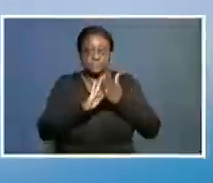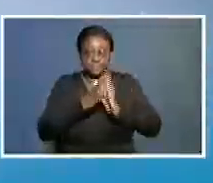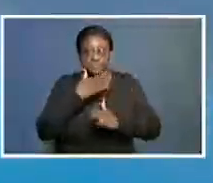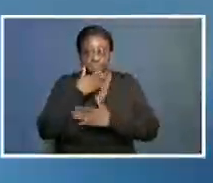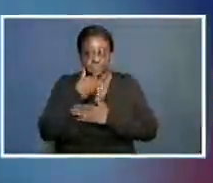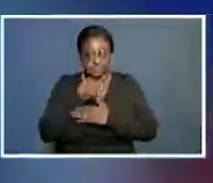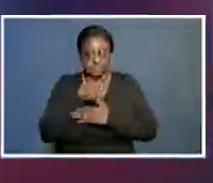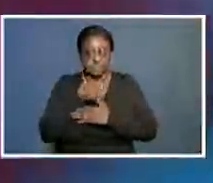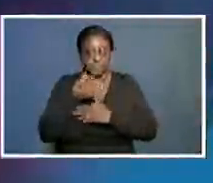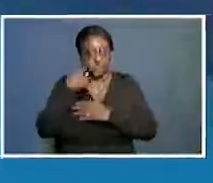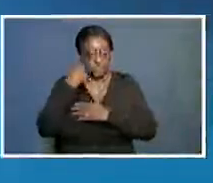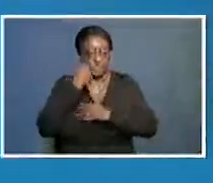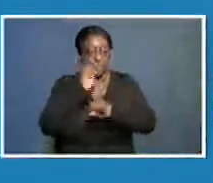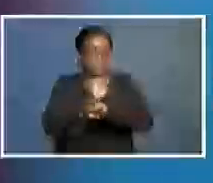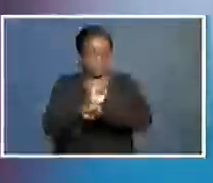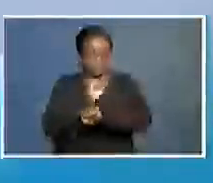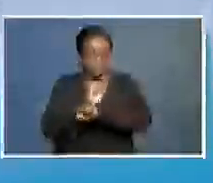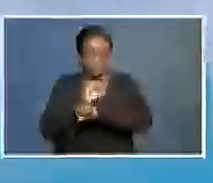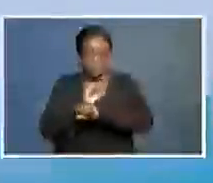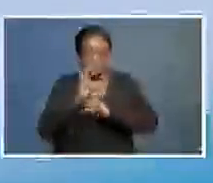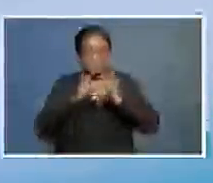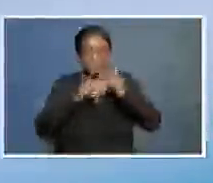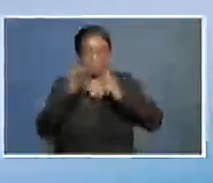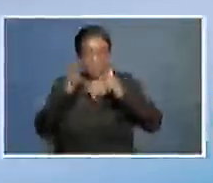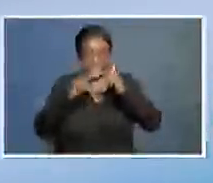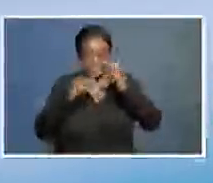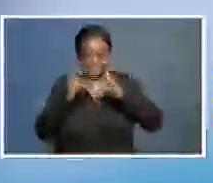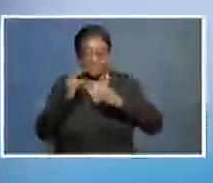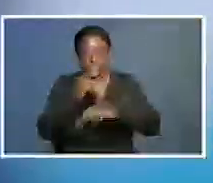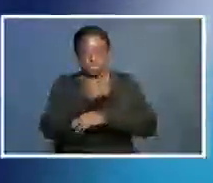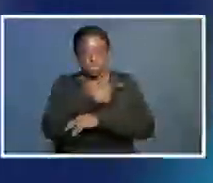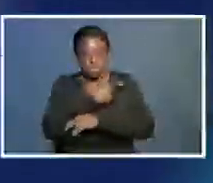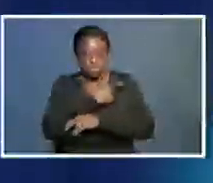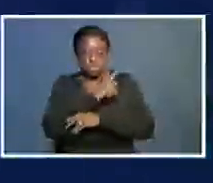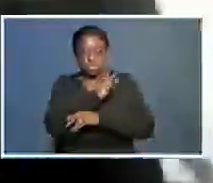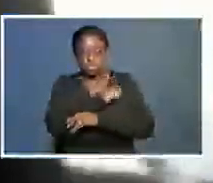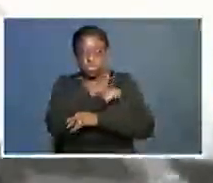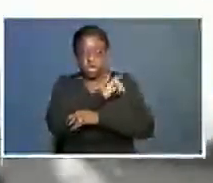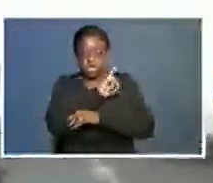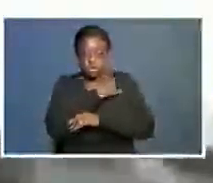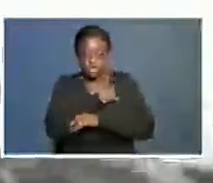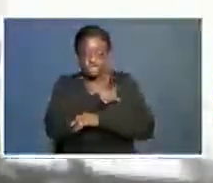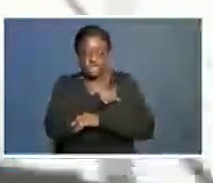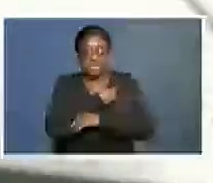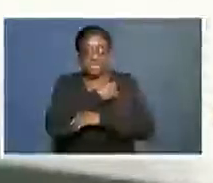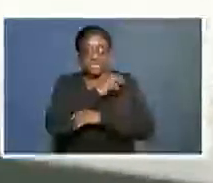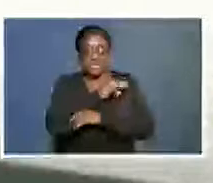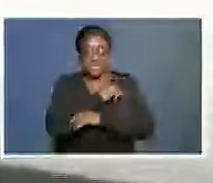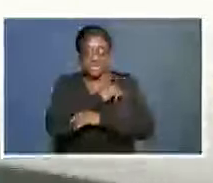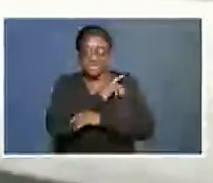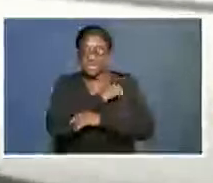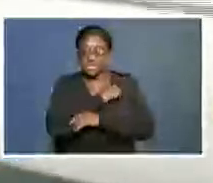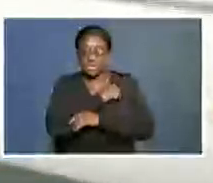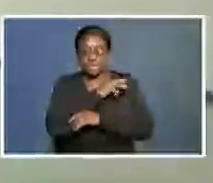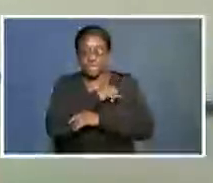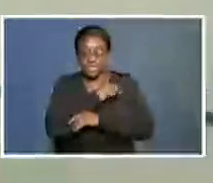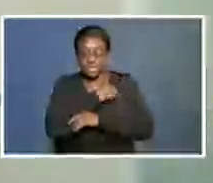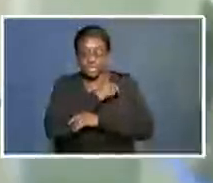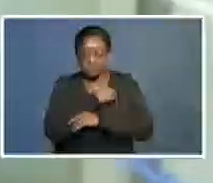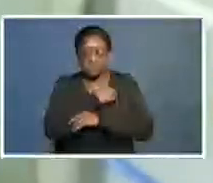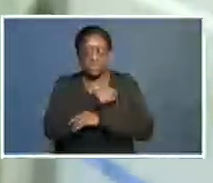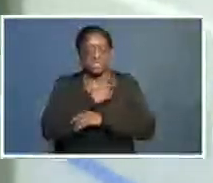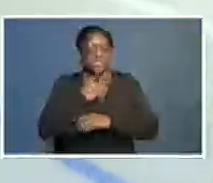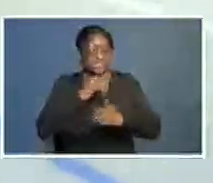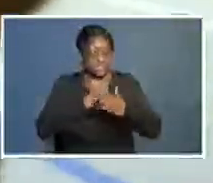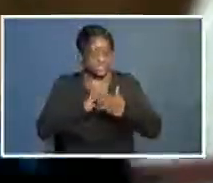like myself, Misha Major, Valentino Nodes, Toriano Johnson, Kishno Major trying to get the sport back up and going,